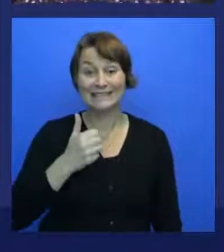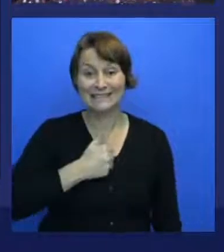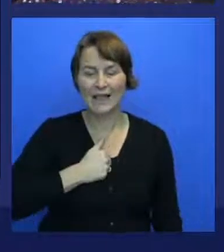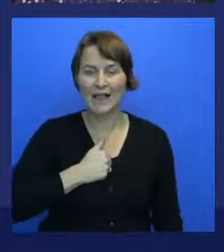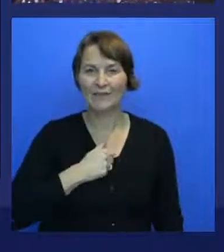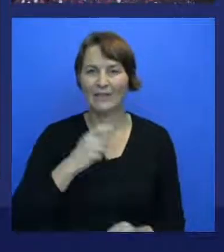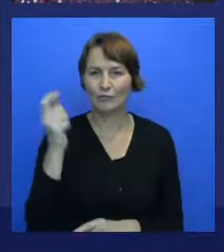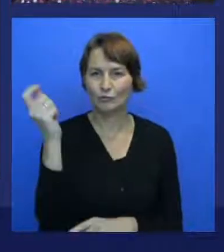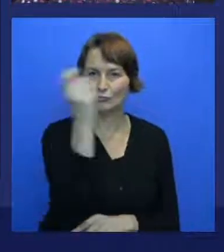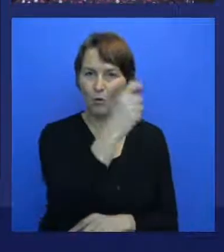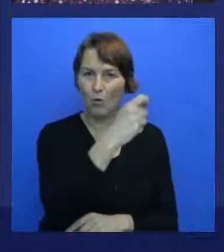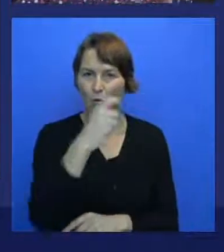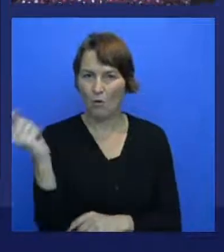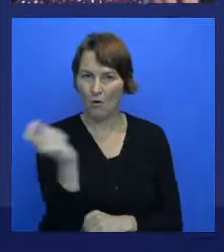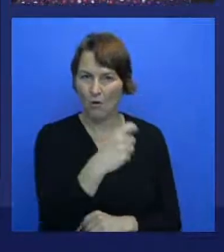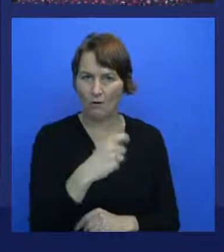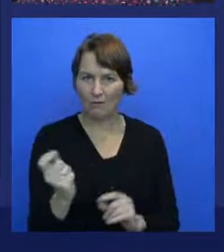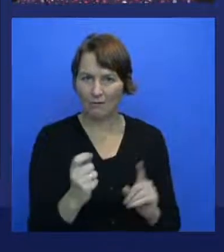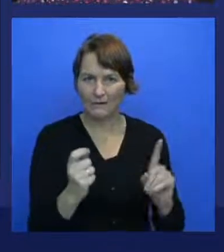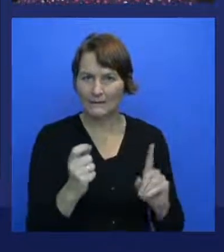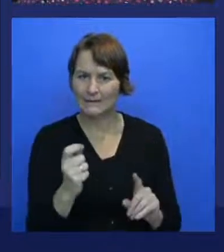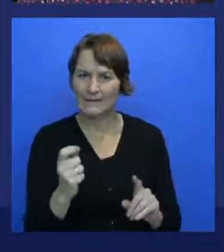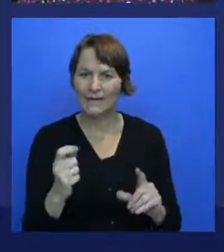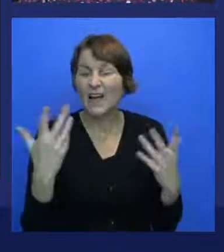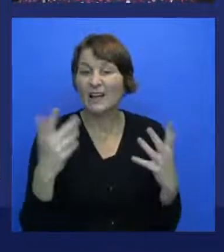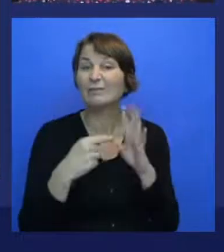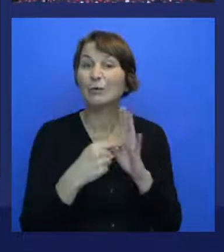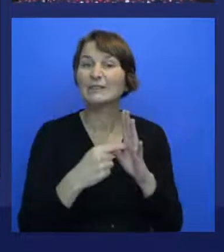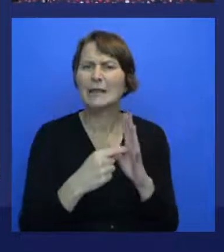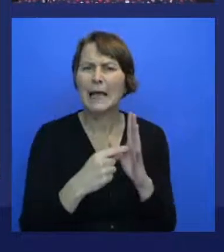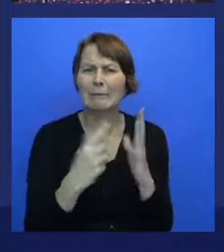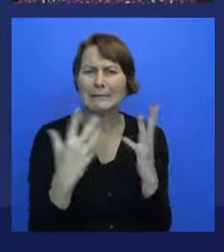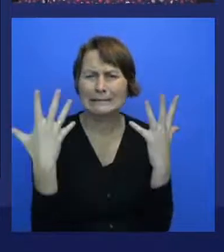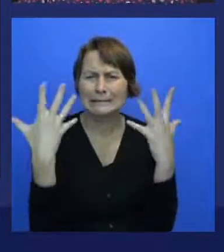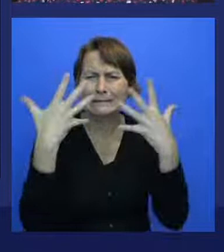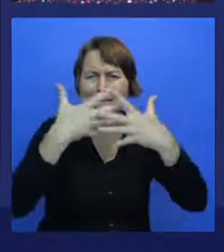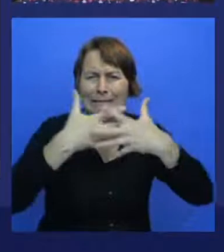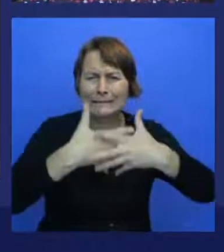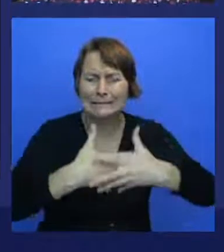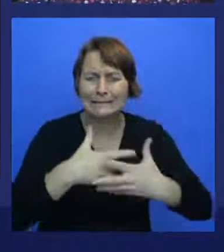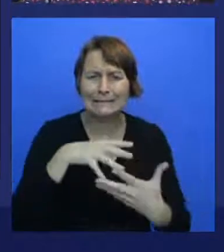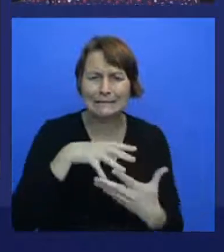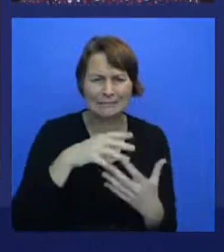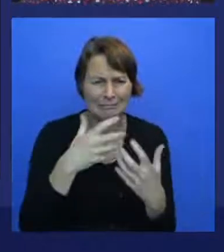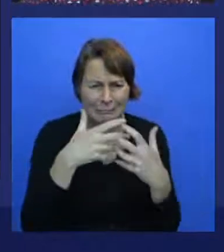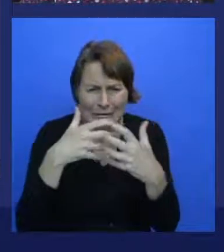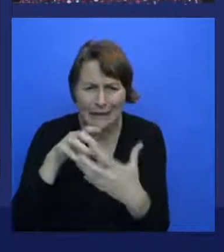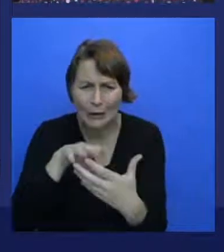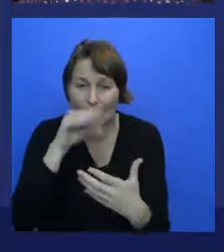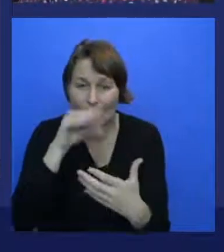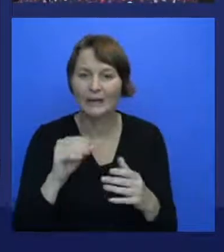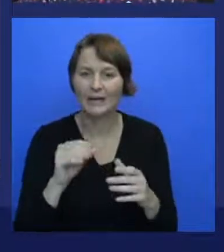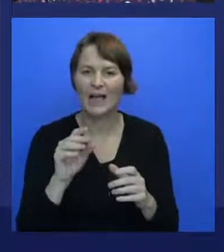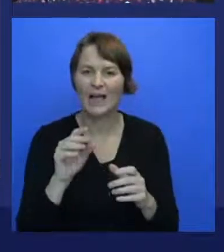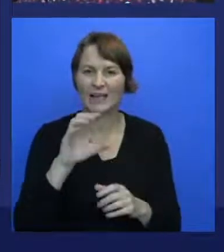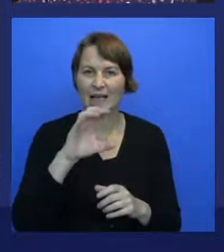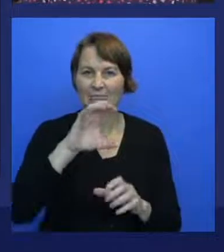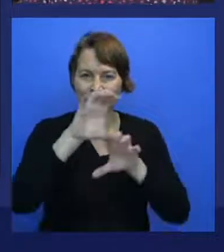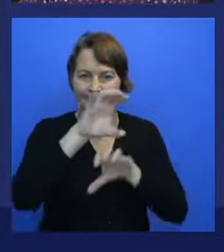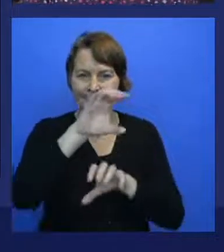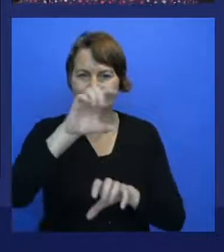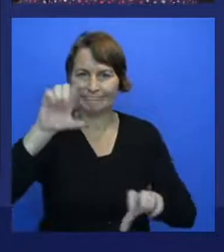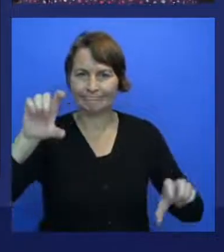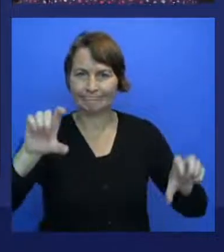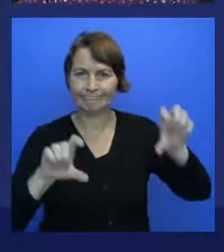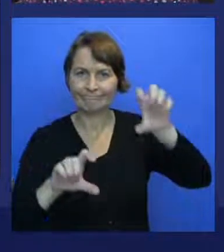any particular complex scenario with machine learning. For example, like selecting columns in a data set, clean missing data,